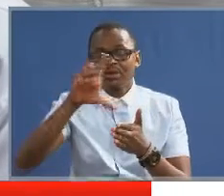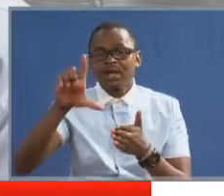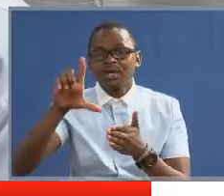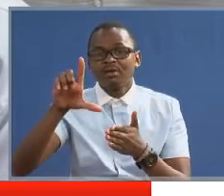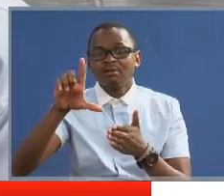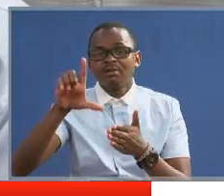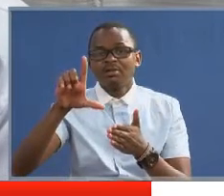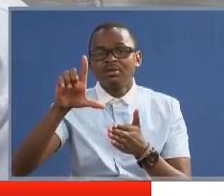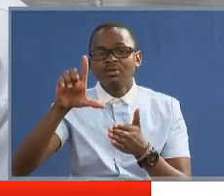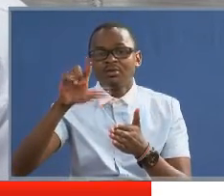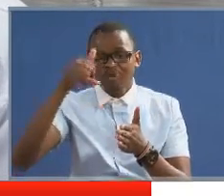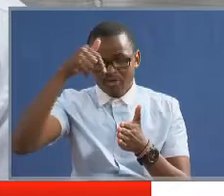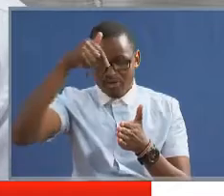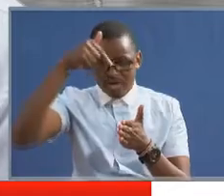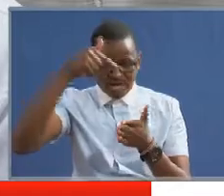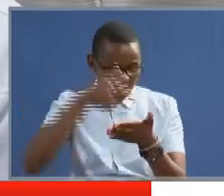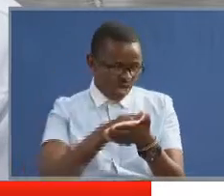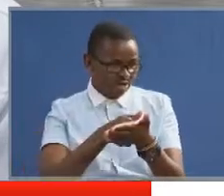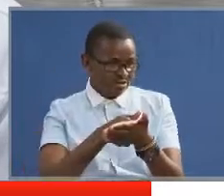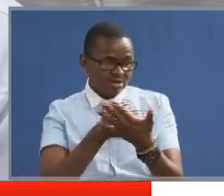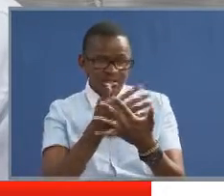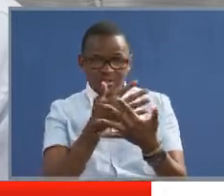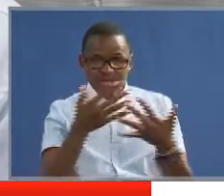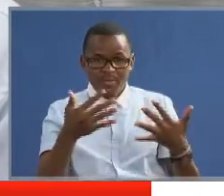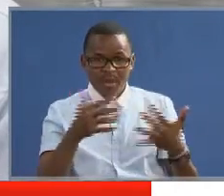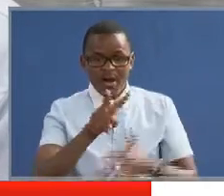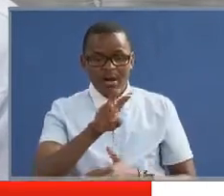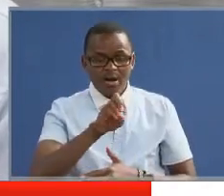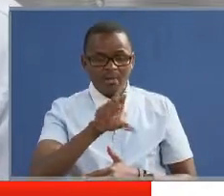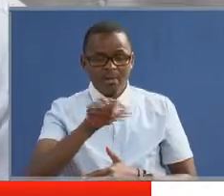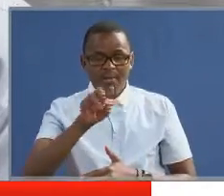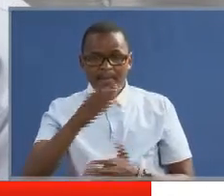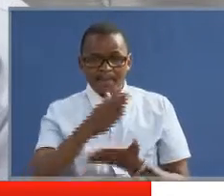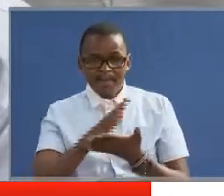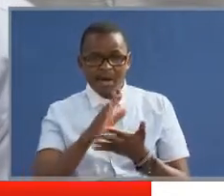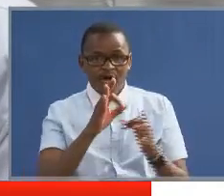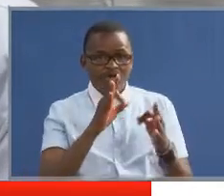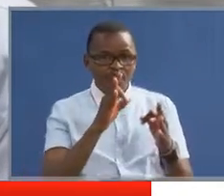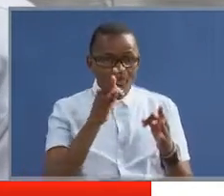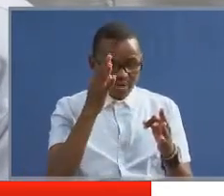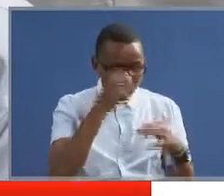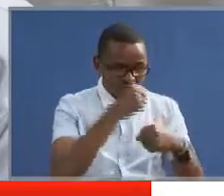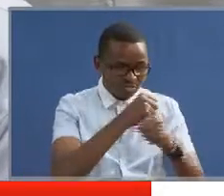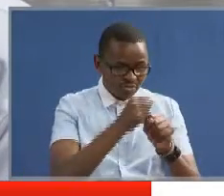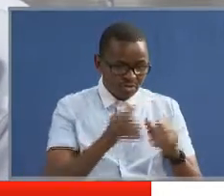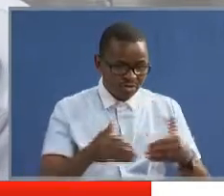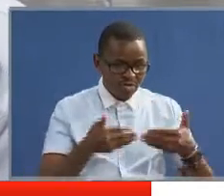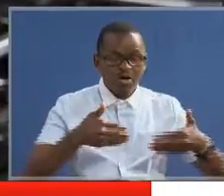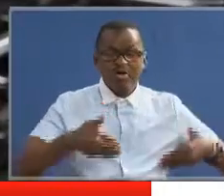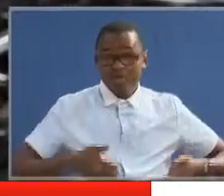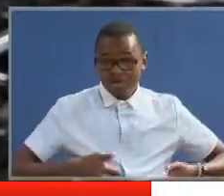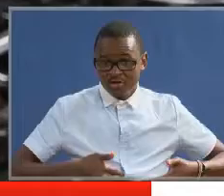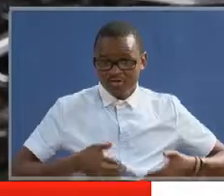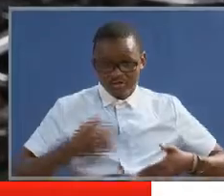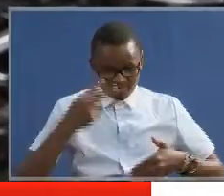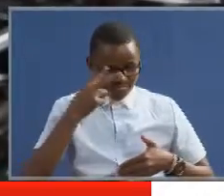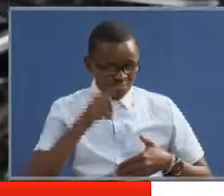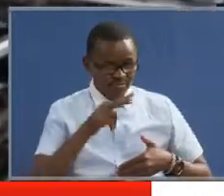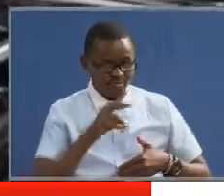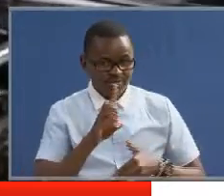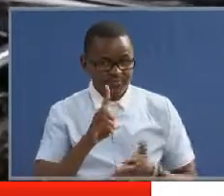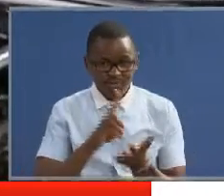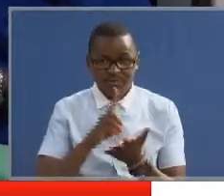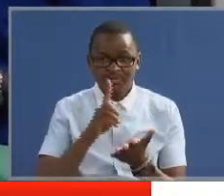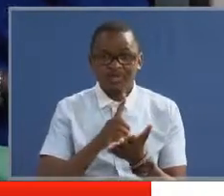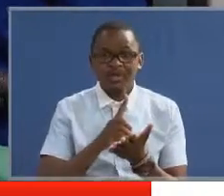gel you inject certain volumes, a different part of your face, just to give you a youthful look. Dr.